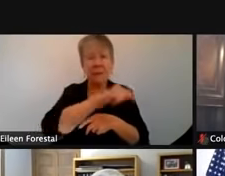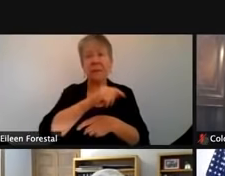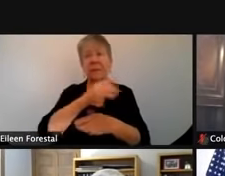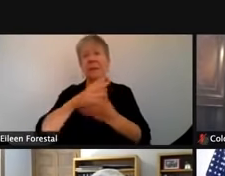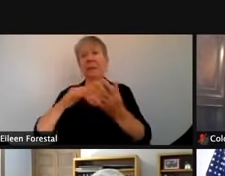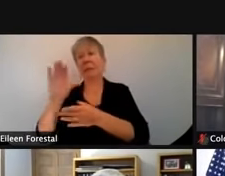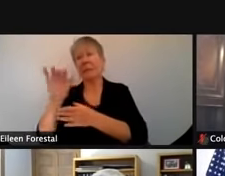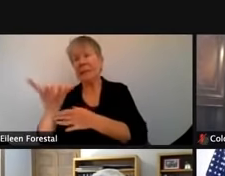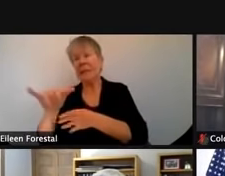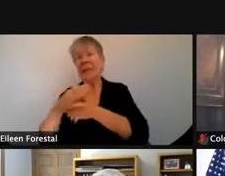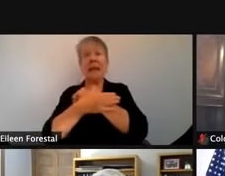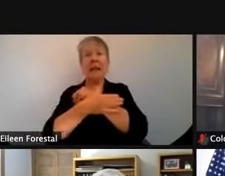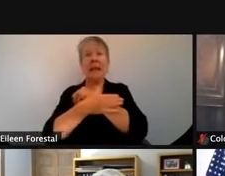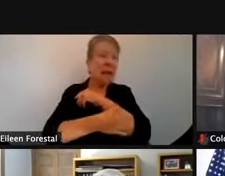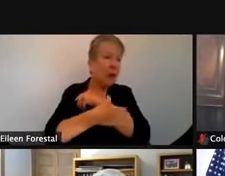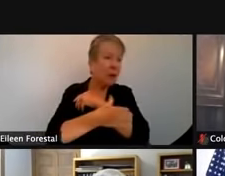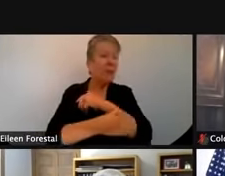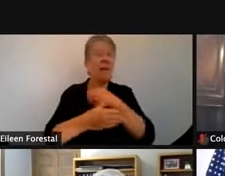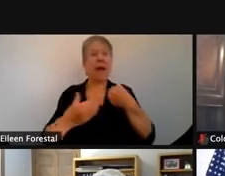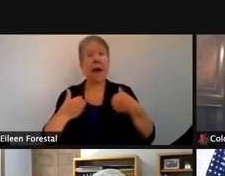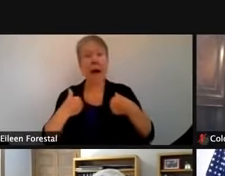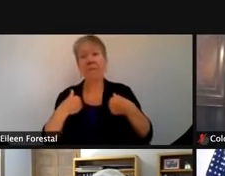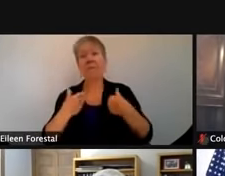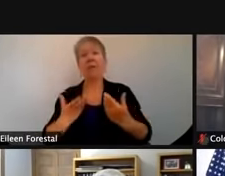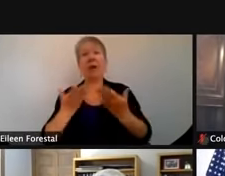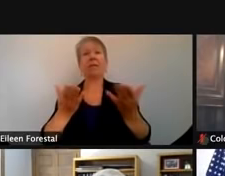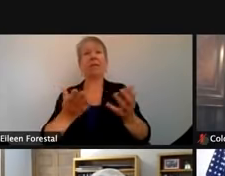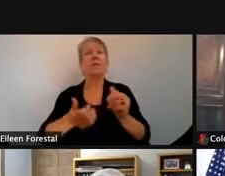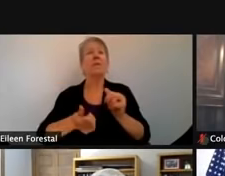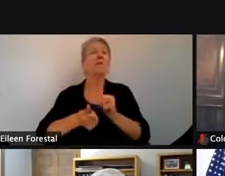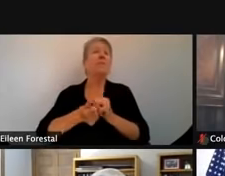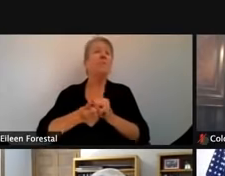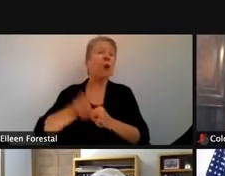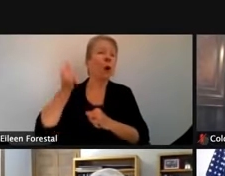it is through the private sector, urgent care,